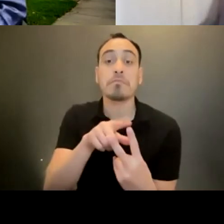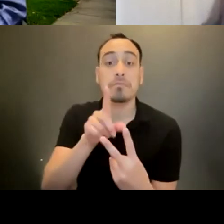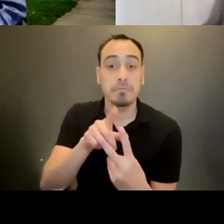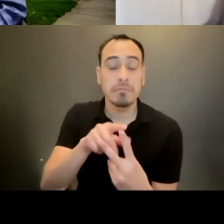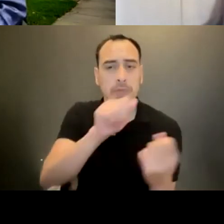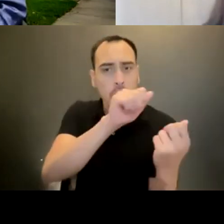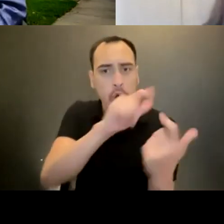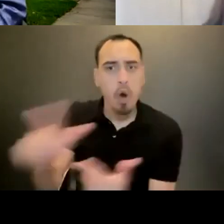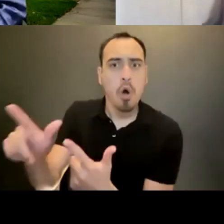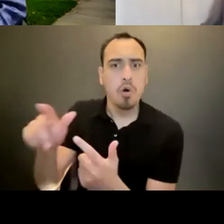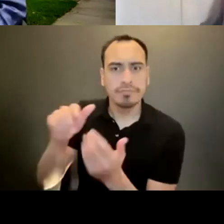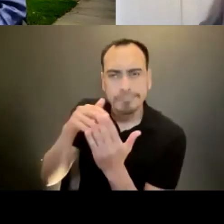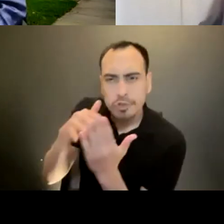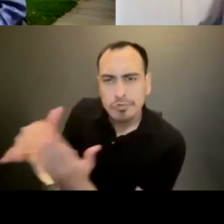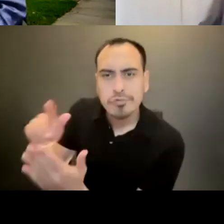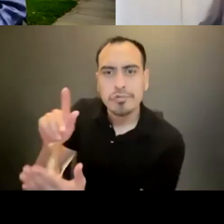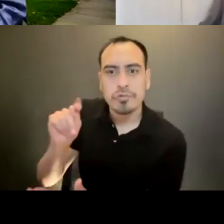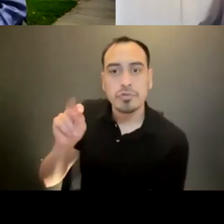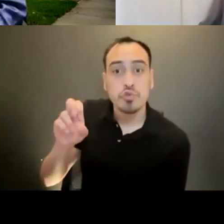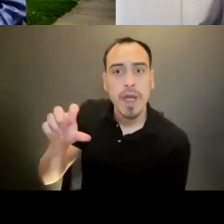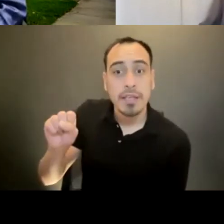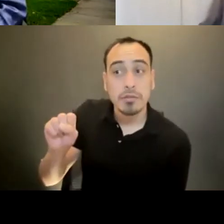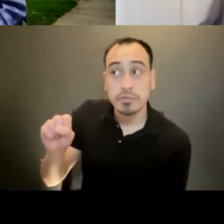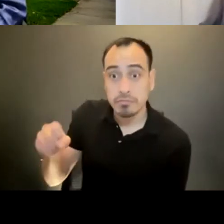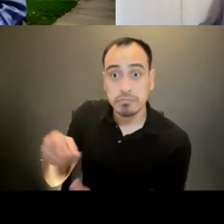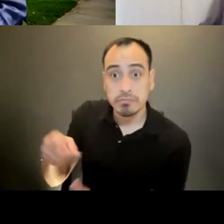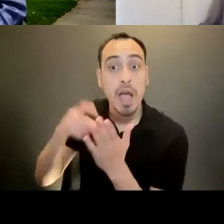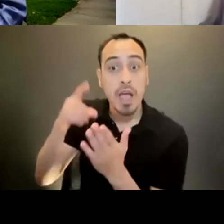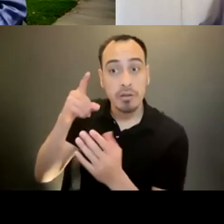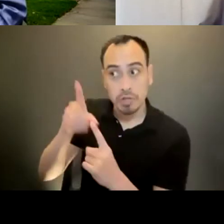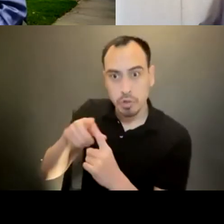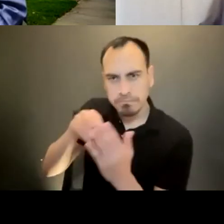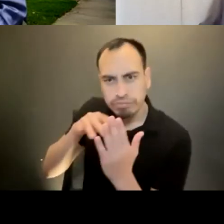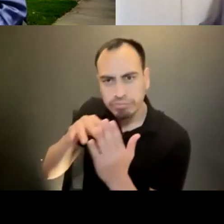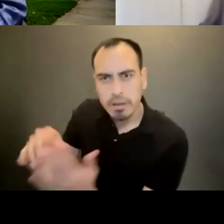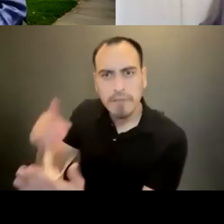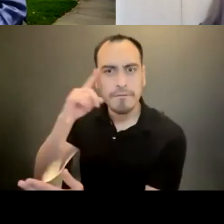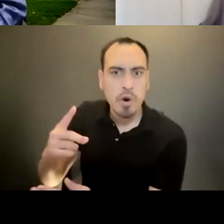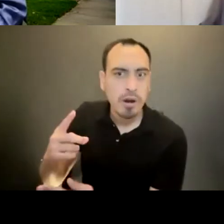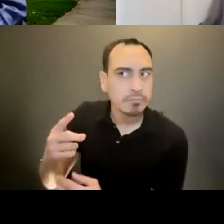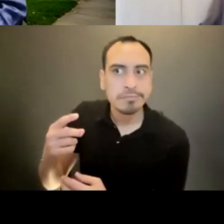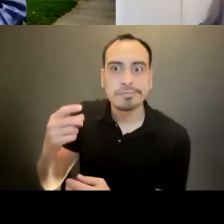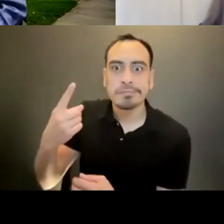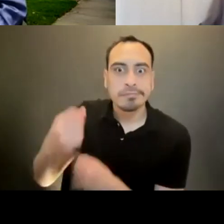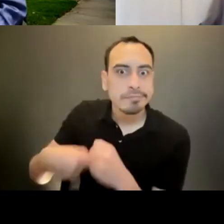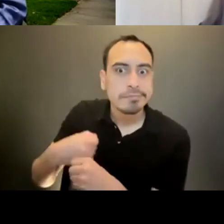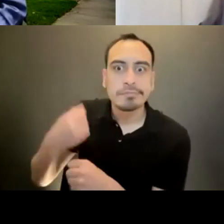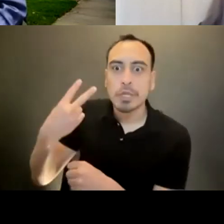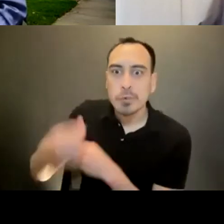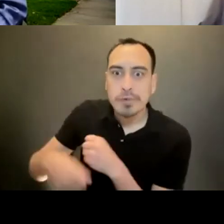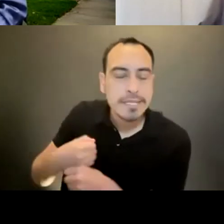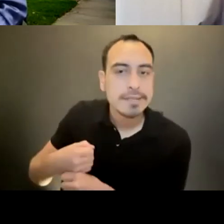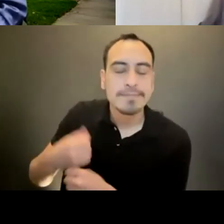designed to be followed for a couple of years. And so when you realize how